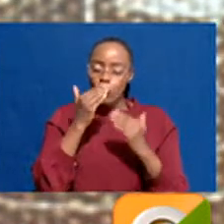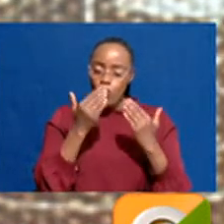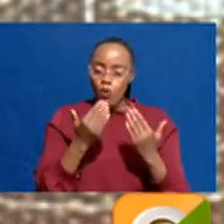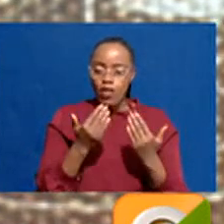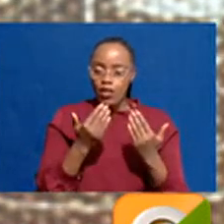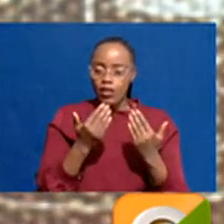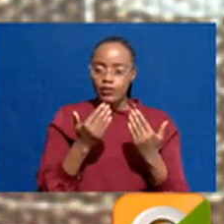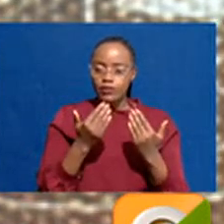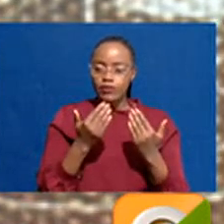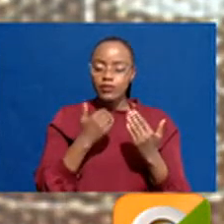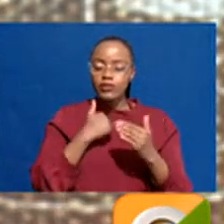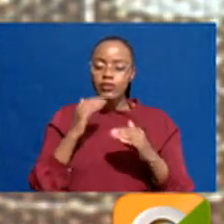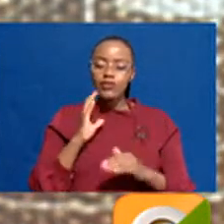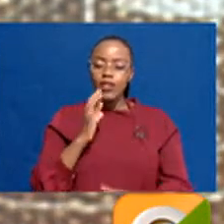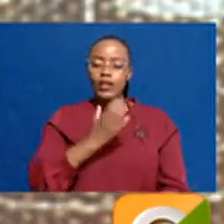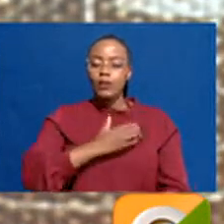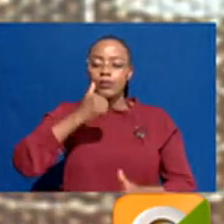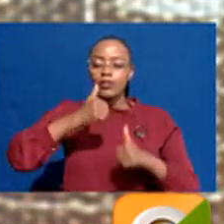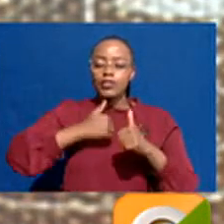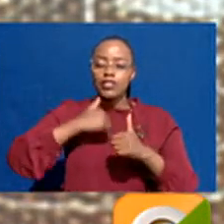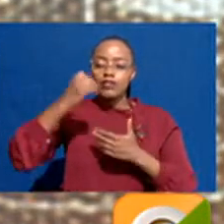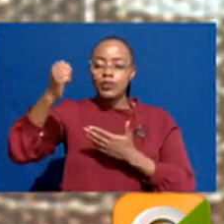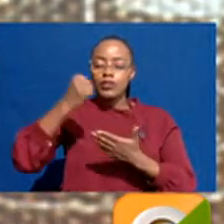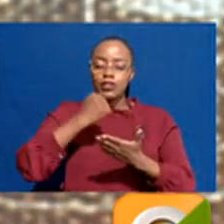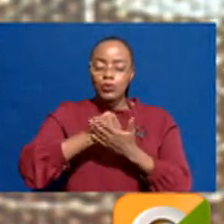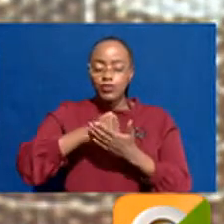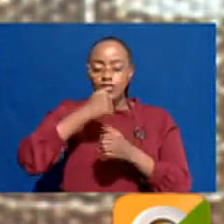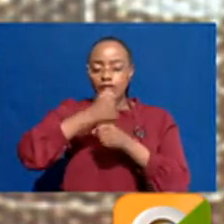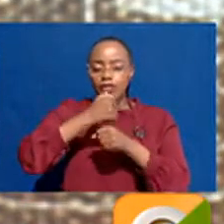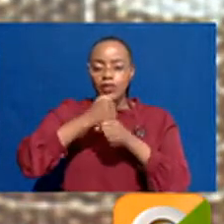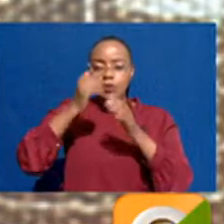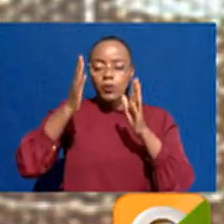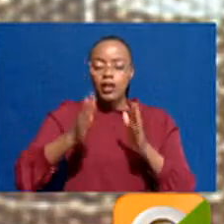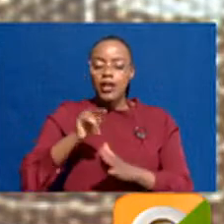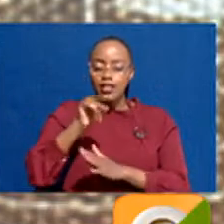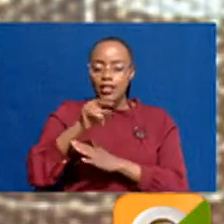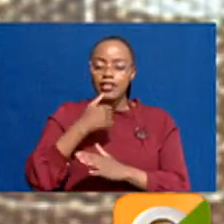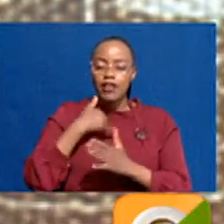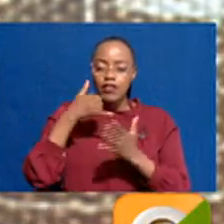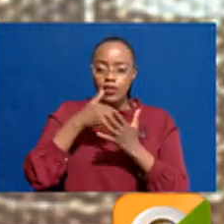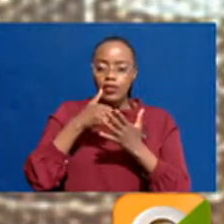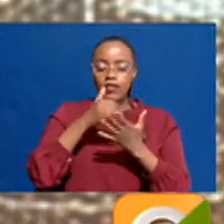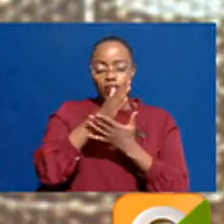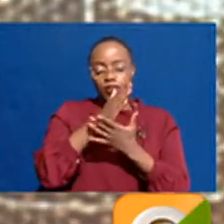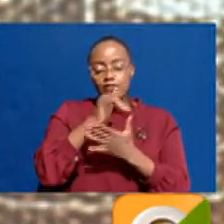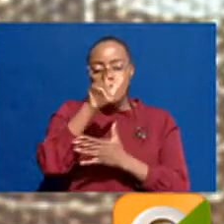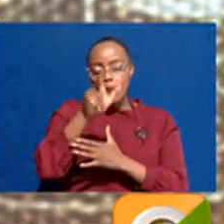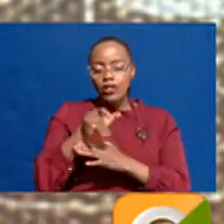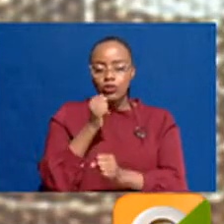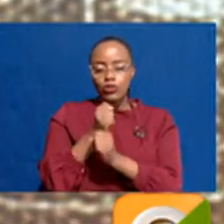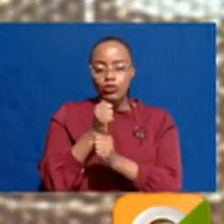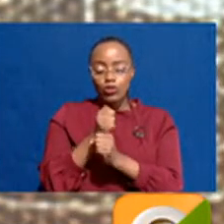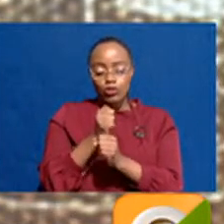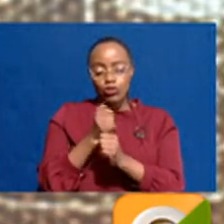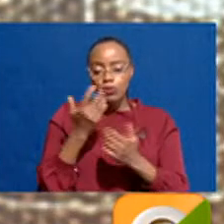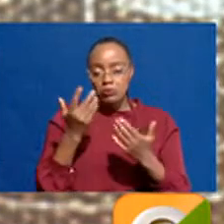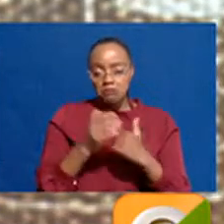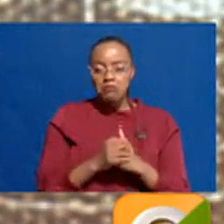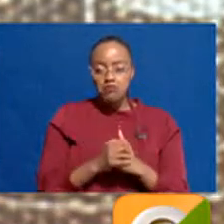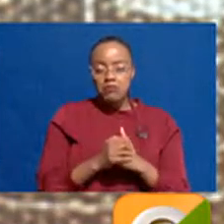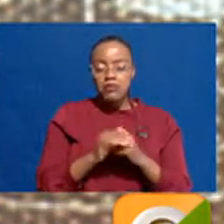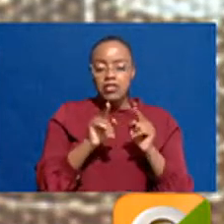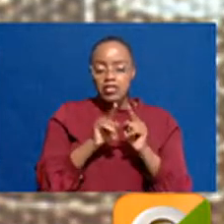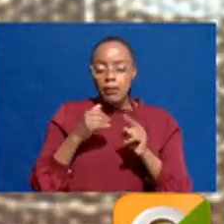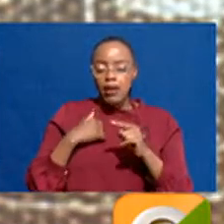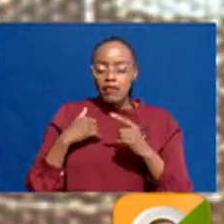or it's a committee to recruit staff, that's already part of someone's job, right? Now,